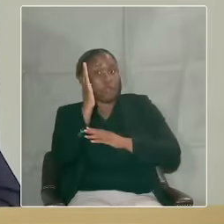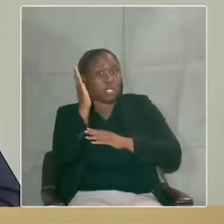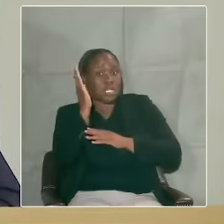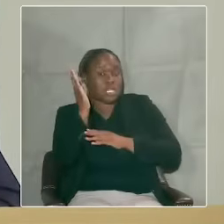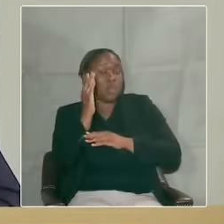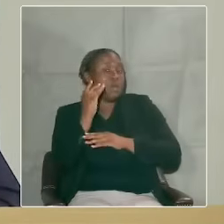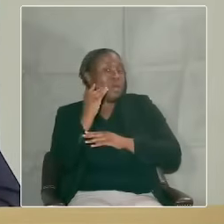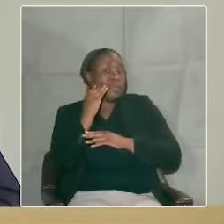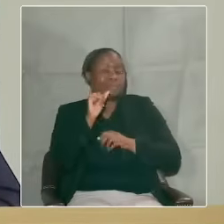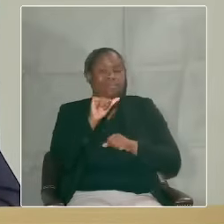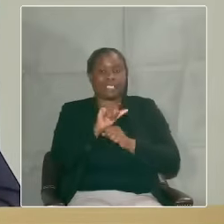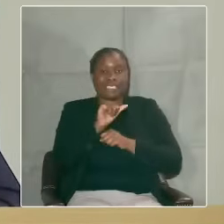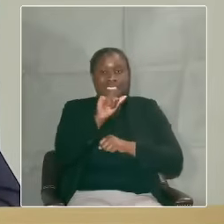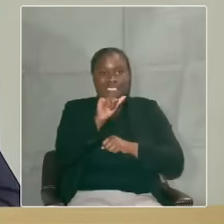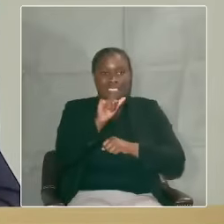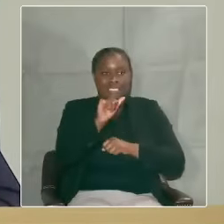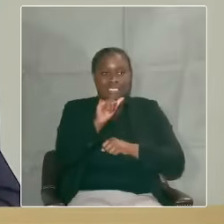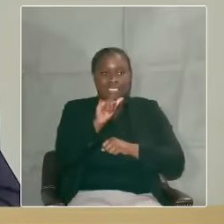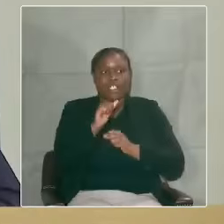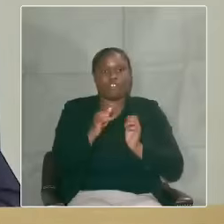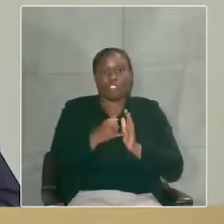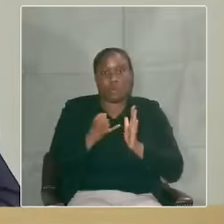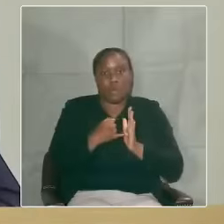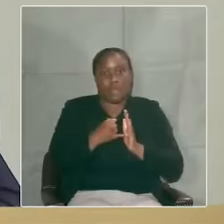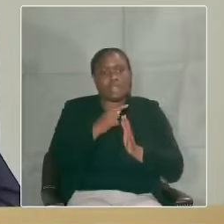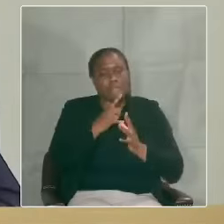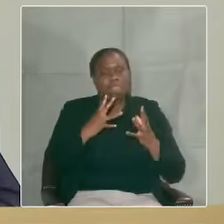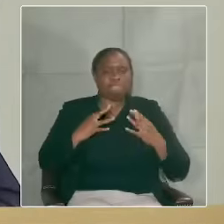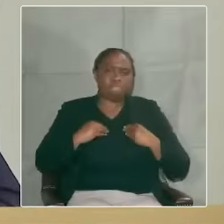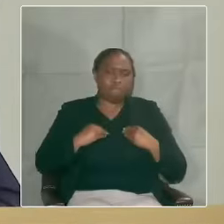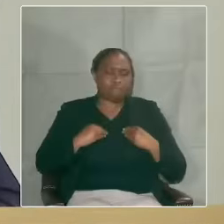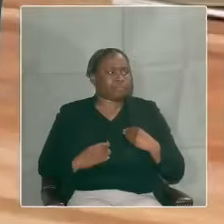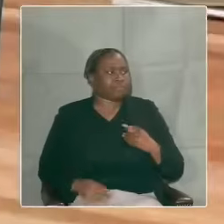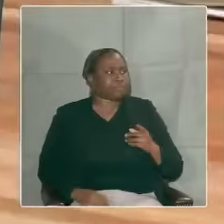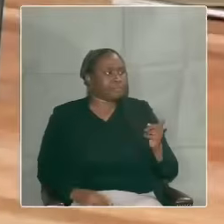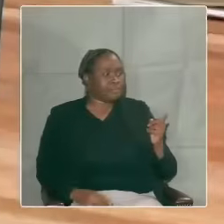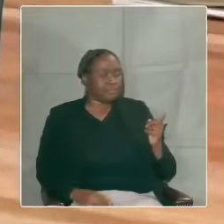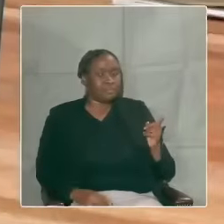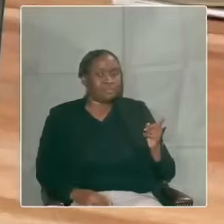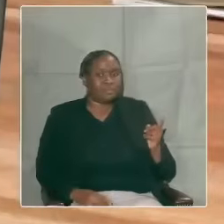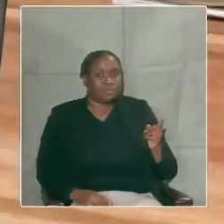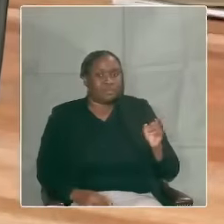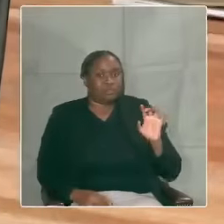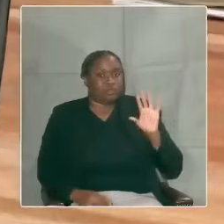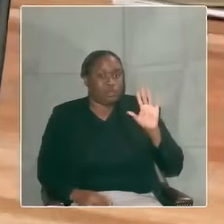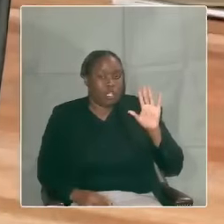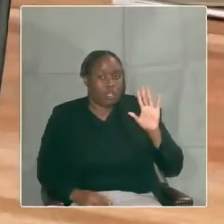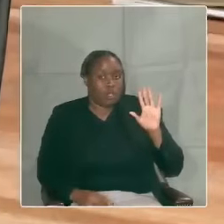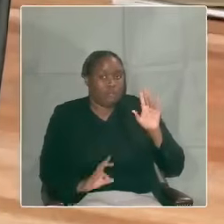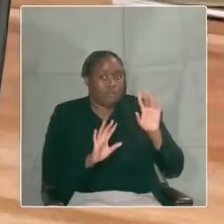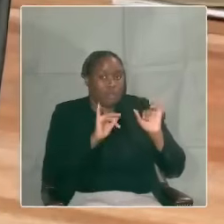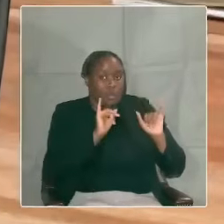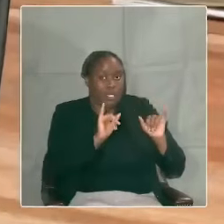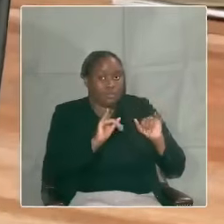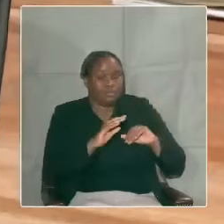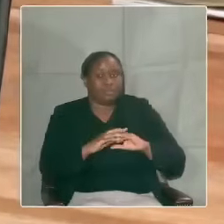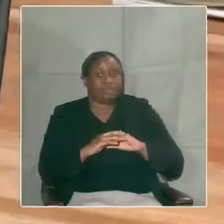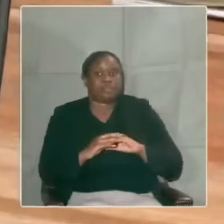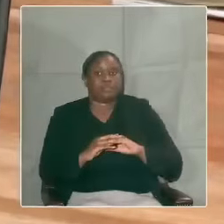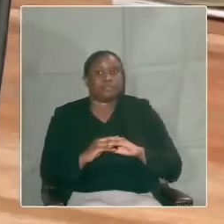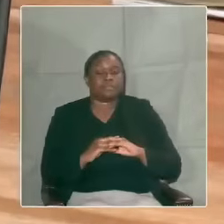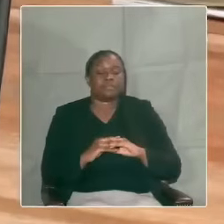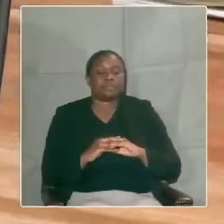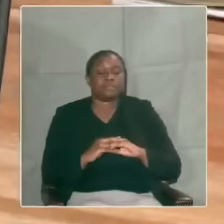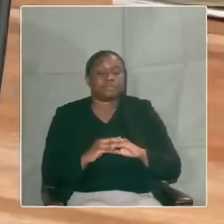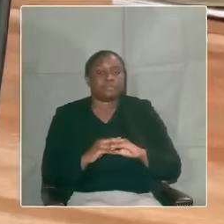the 16th of January. So if I can just ask you to pause there.